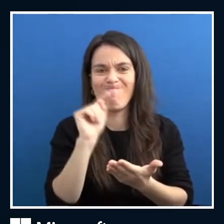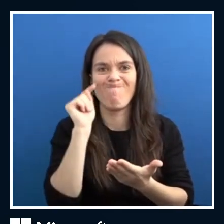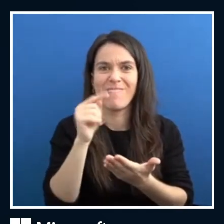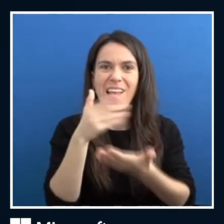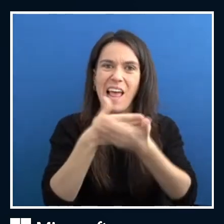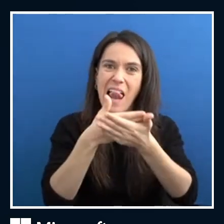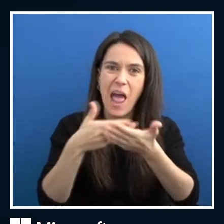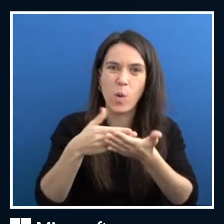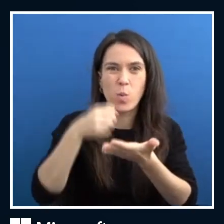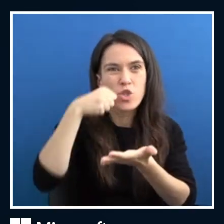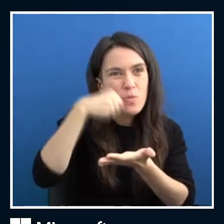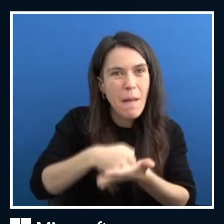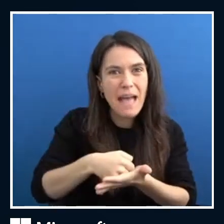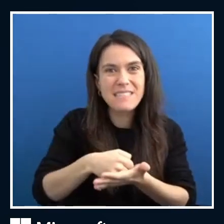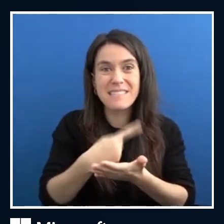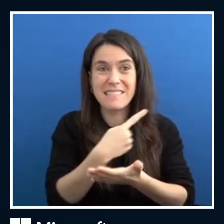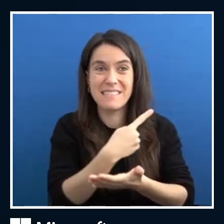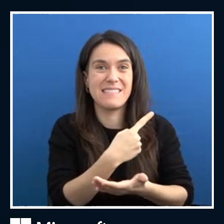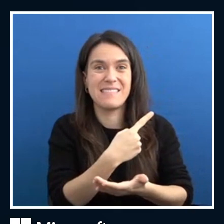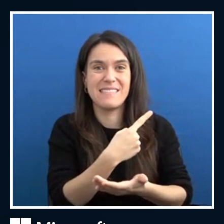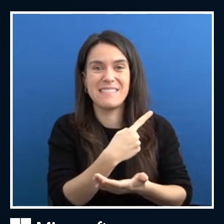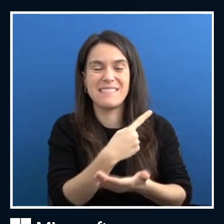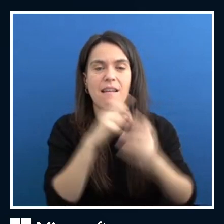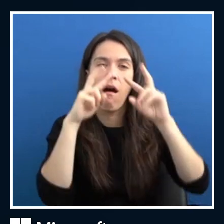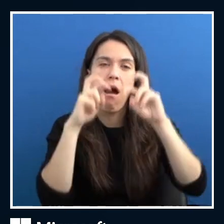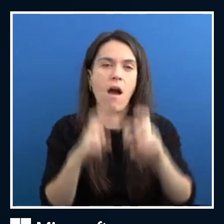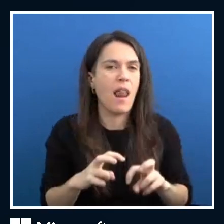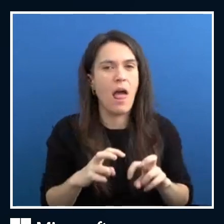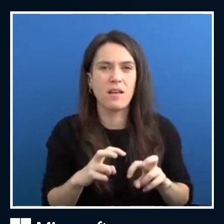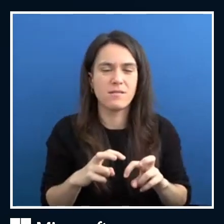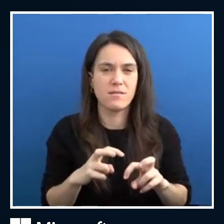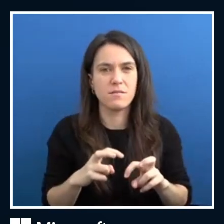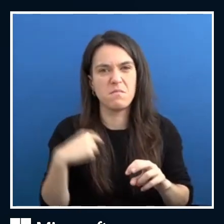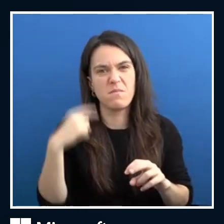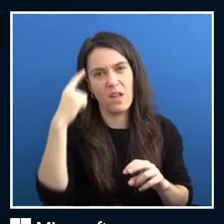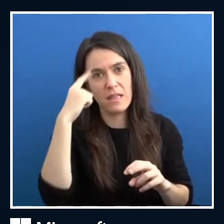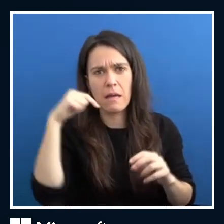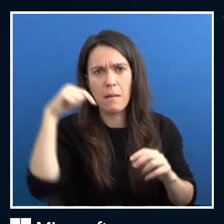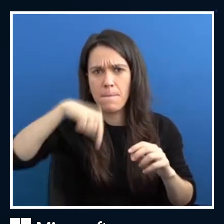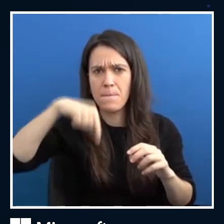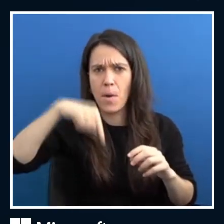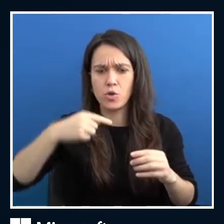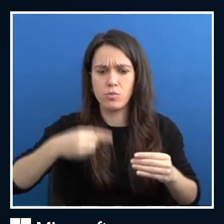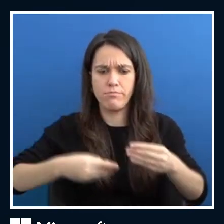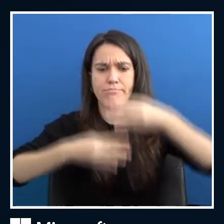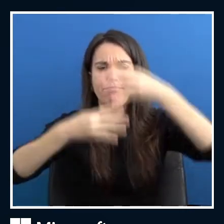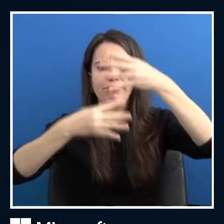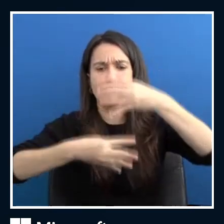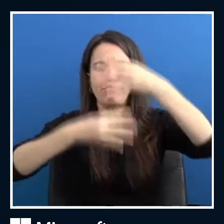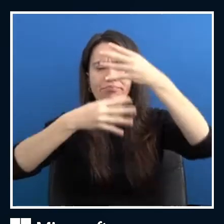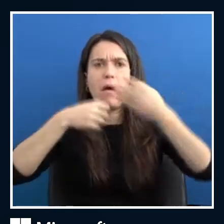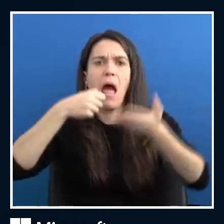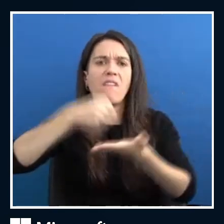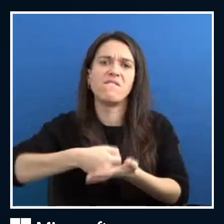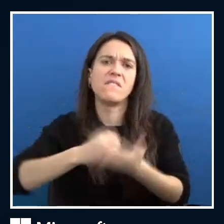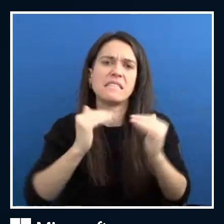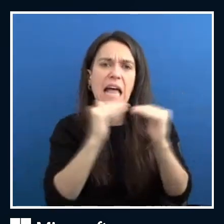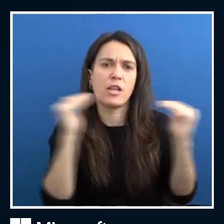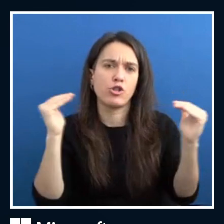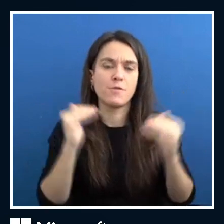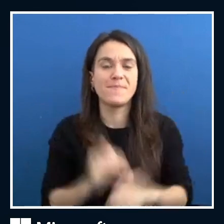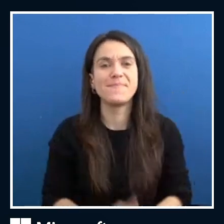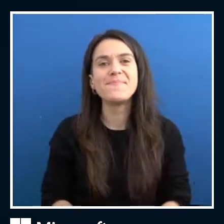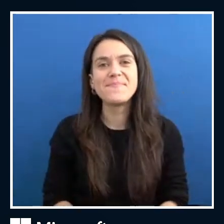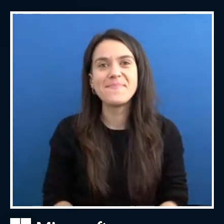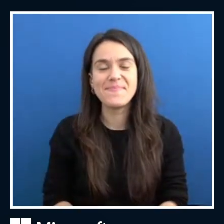language-based analyzers, but you also have, I think it's on the bottom, the standard ones. To my opinion, you see